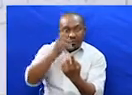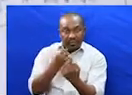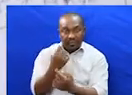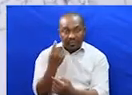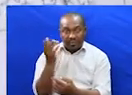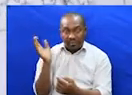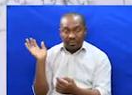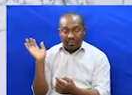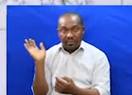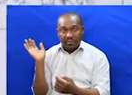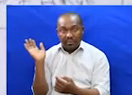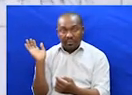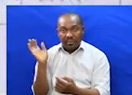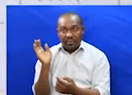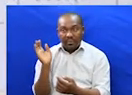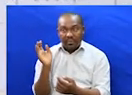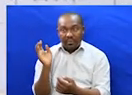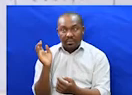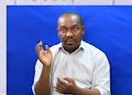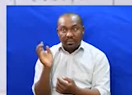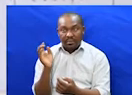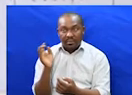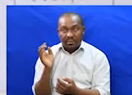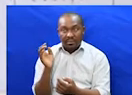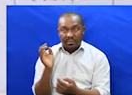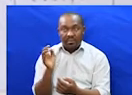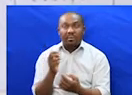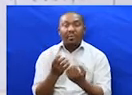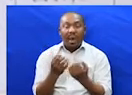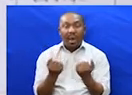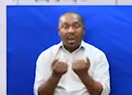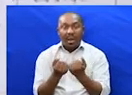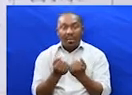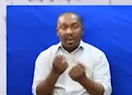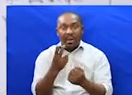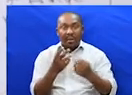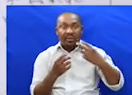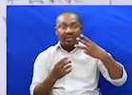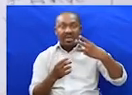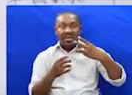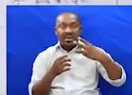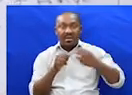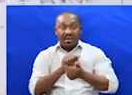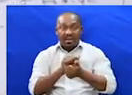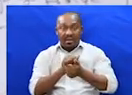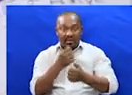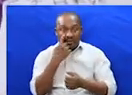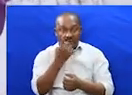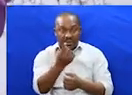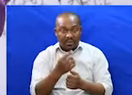this smaller compound, my dear student, it's made up of three things. I think you see it.